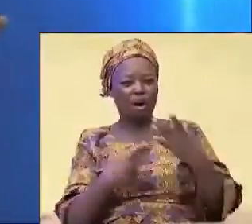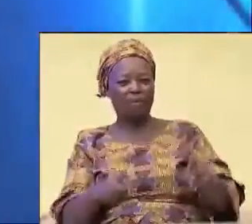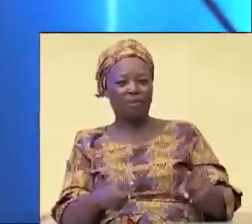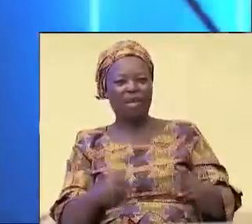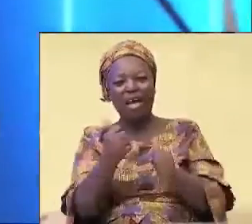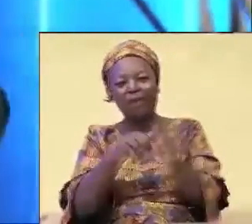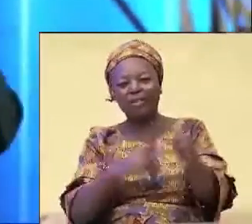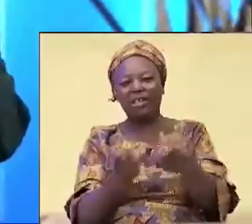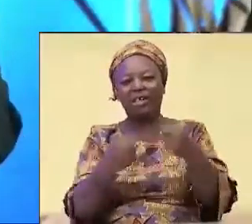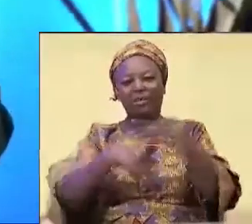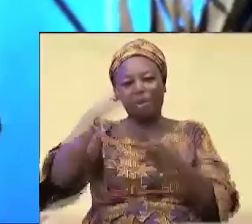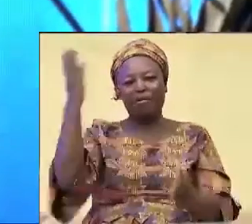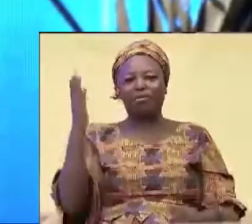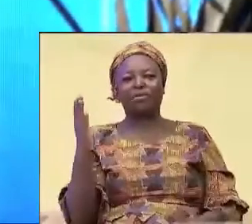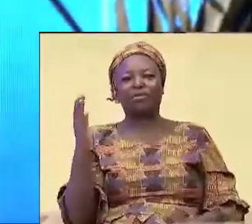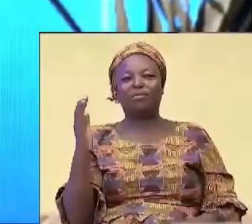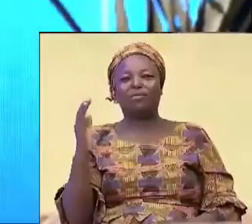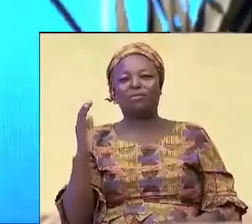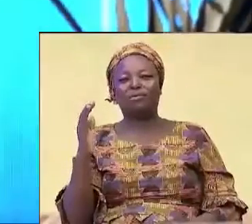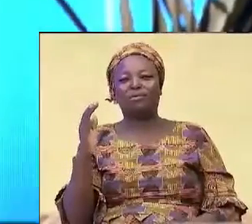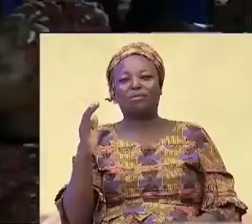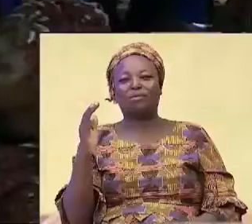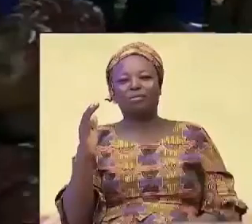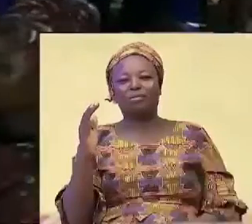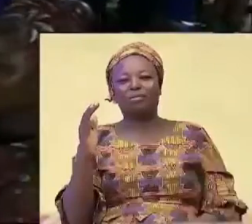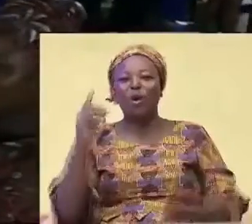behold, everything came out.